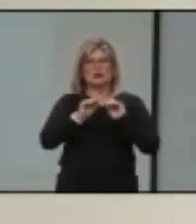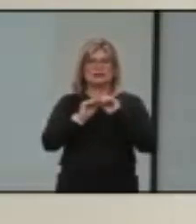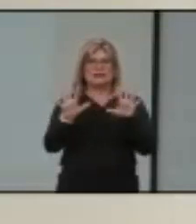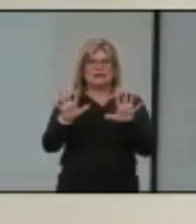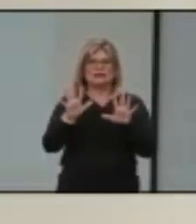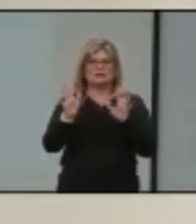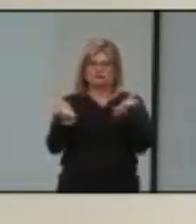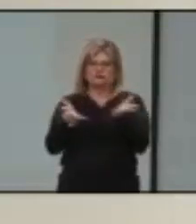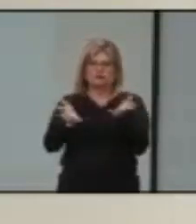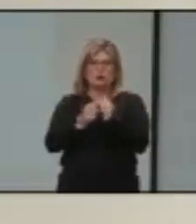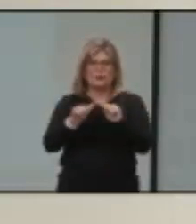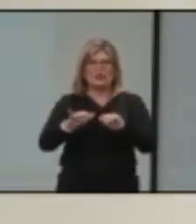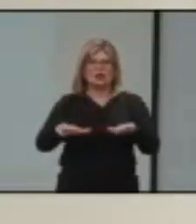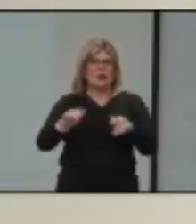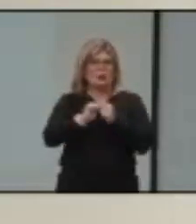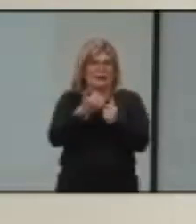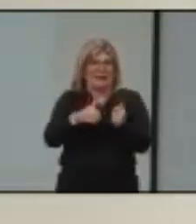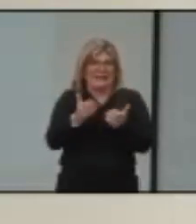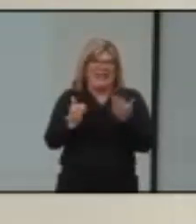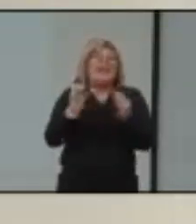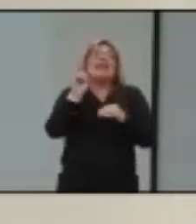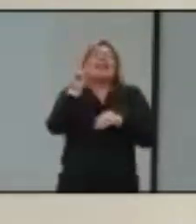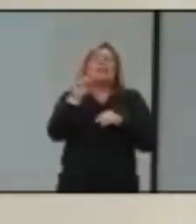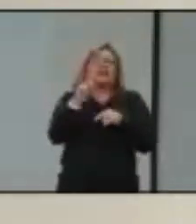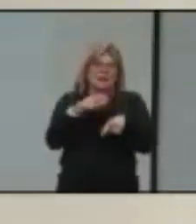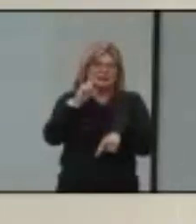how to talk to kids about anything, including sex.